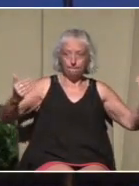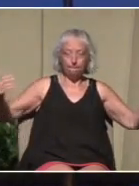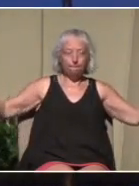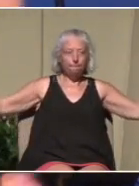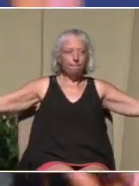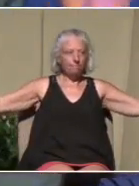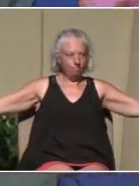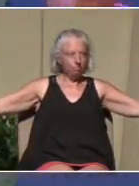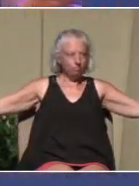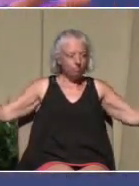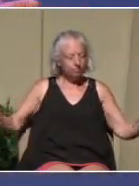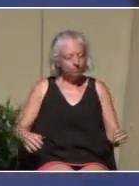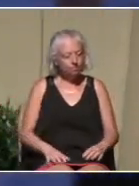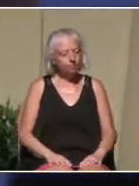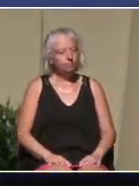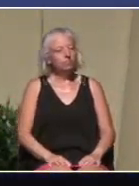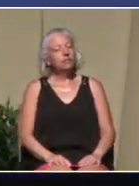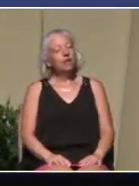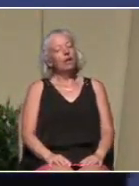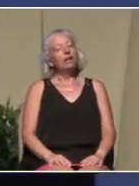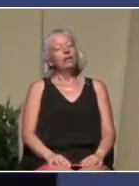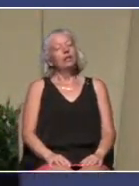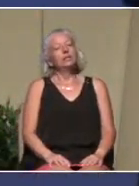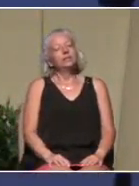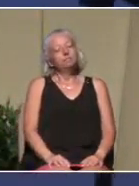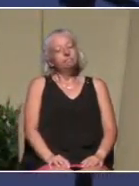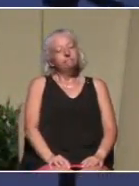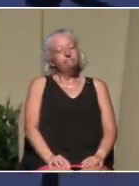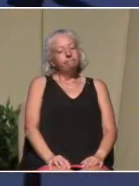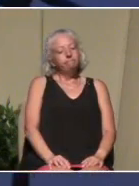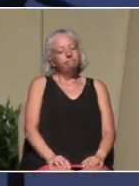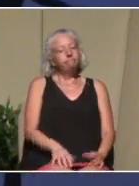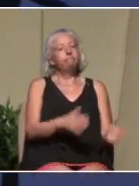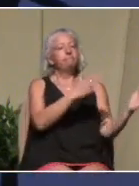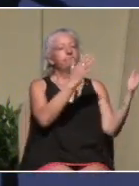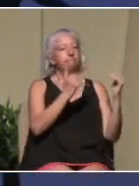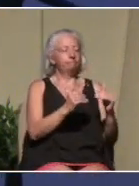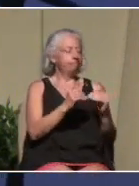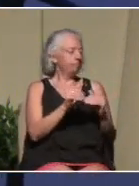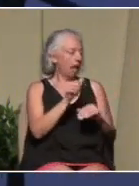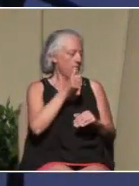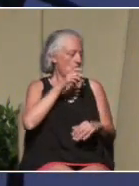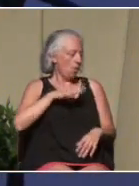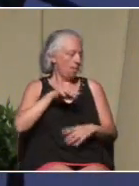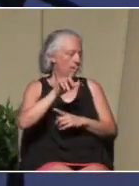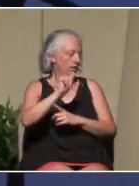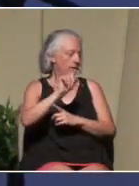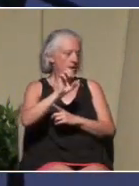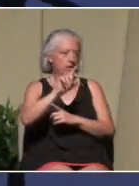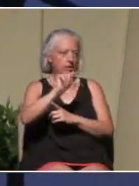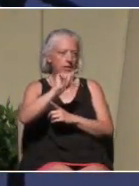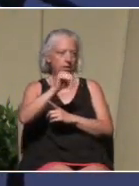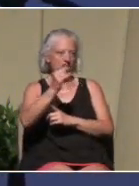Well, let me tell you two really quick stories. Tetcha Zaitama, many of us know Tetcha. She's one of our seniors in the